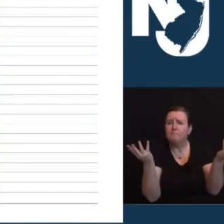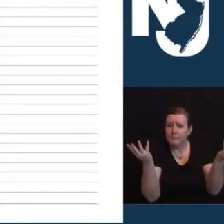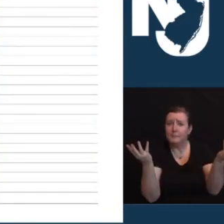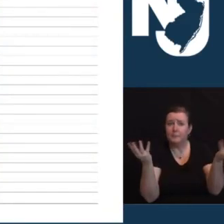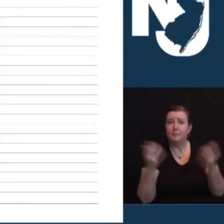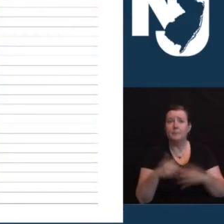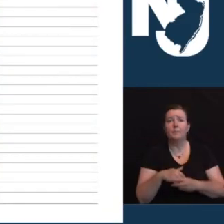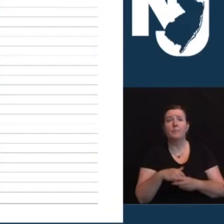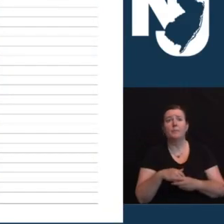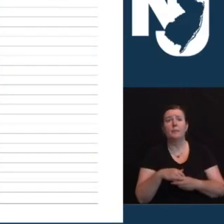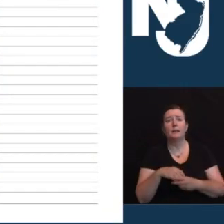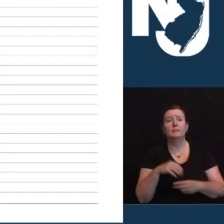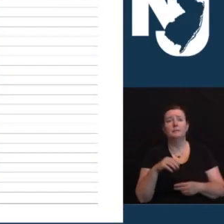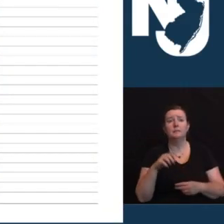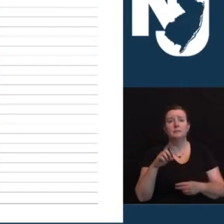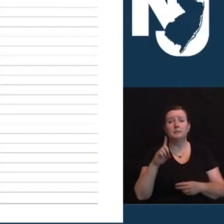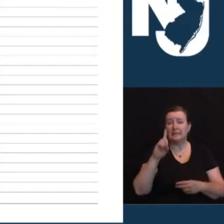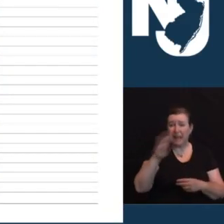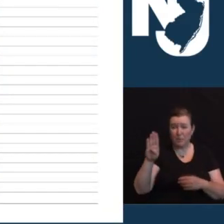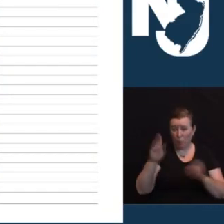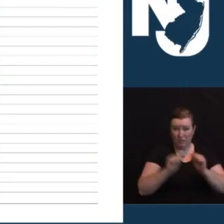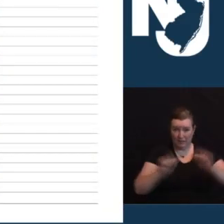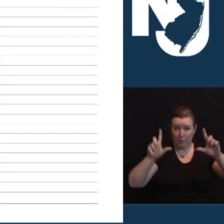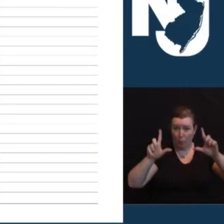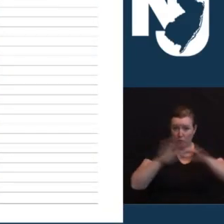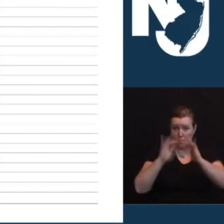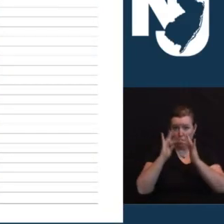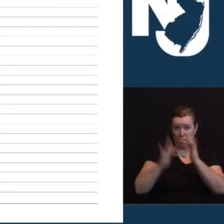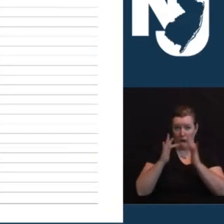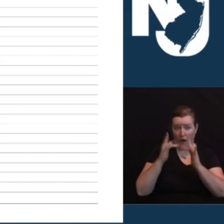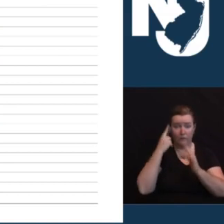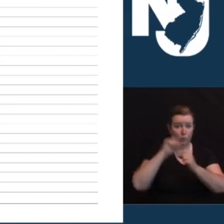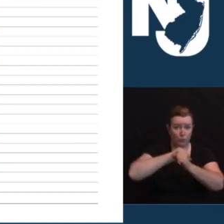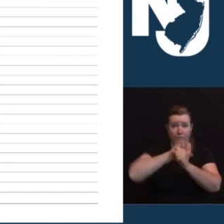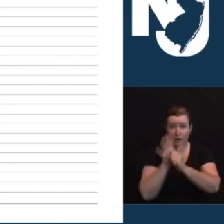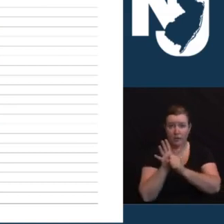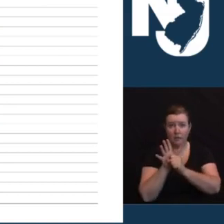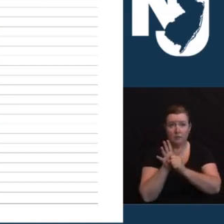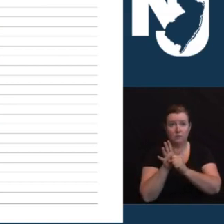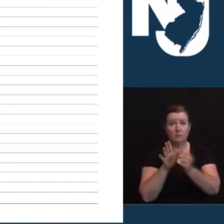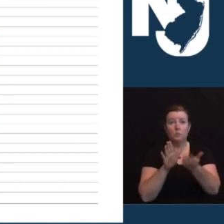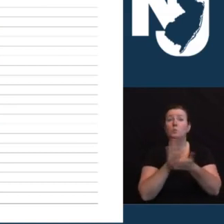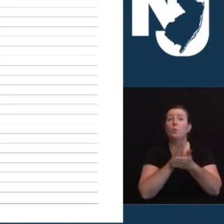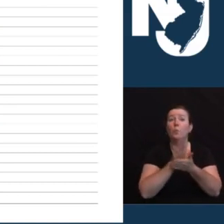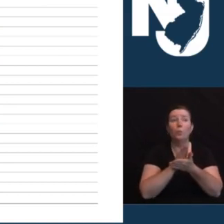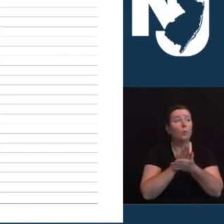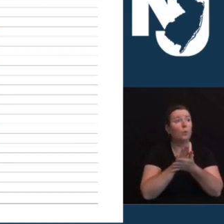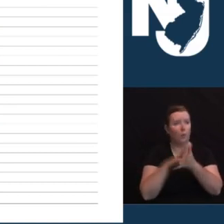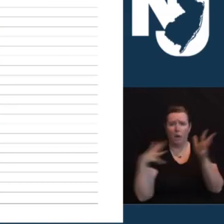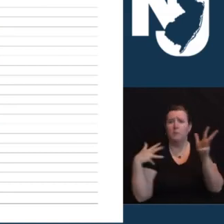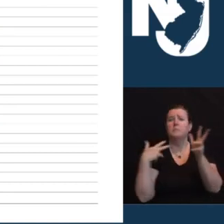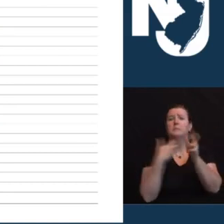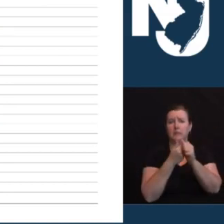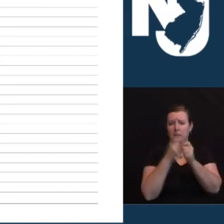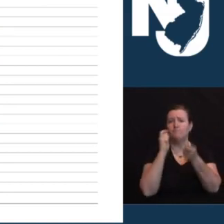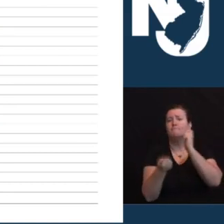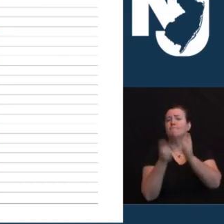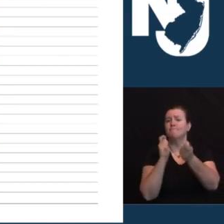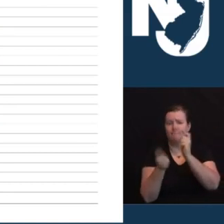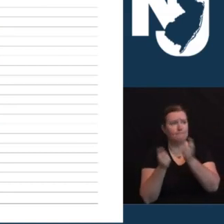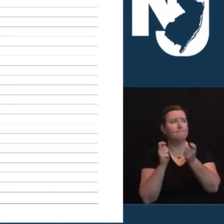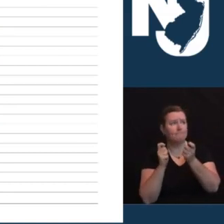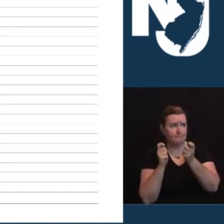latest information on cases of coronavirus in our schools has been updated. Again, we promised Judy to do this once a week.